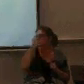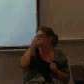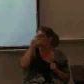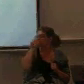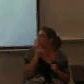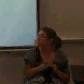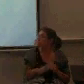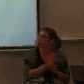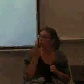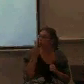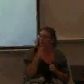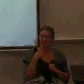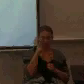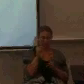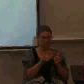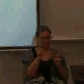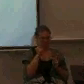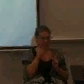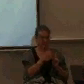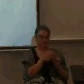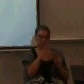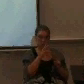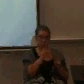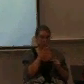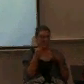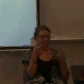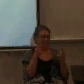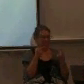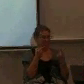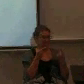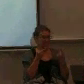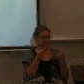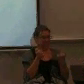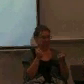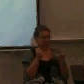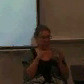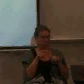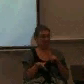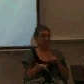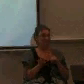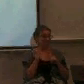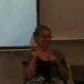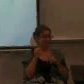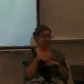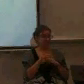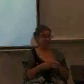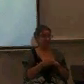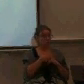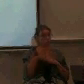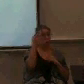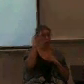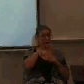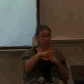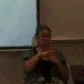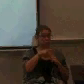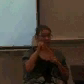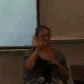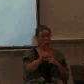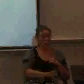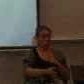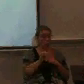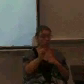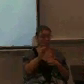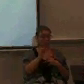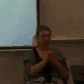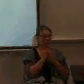the reason I think that people thought that was, when they found the extremophiles, like these super high temperatures, that's, and the low oxygen, and